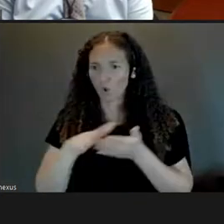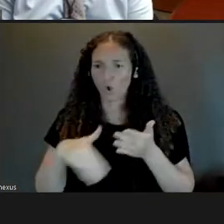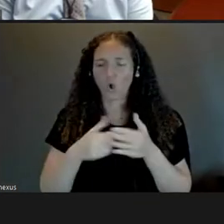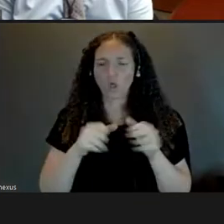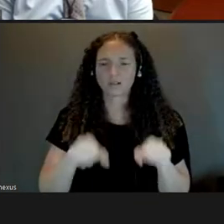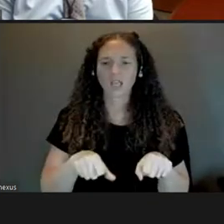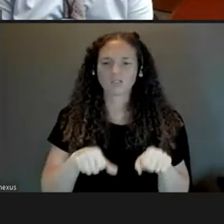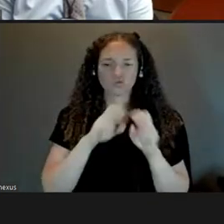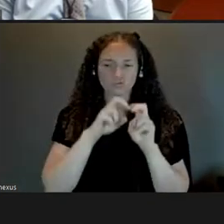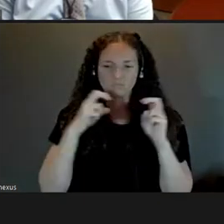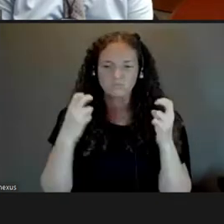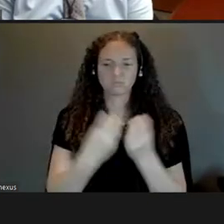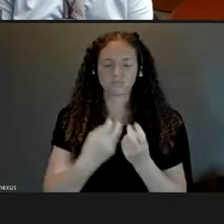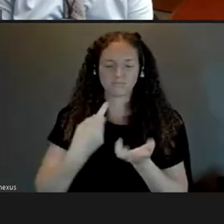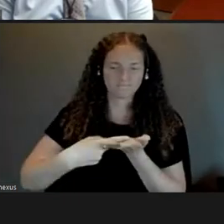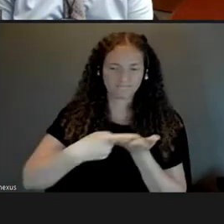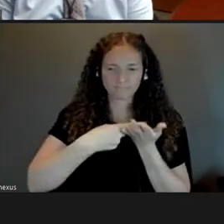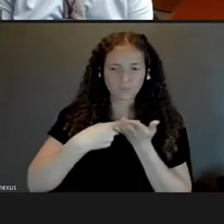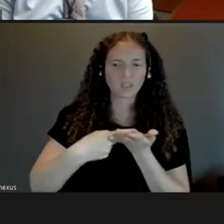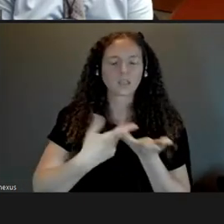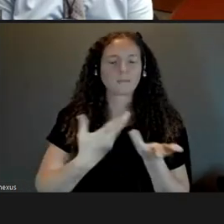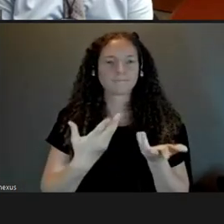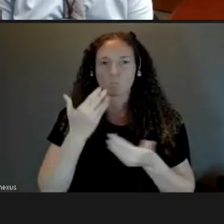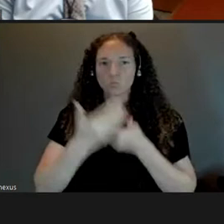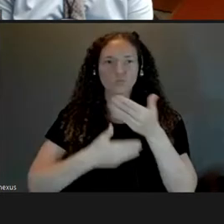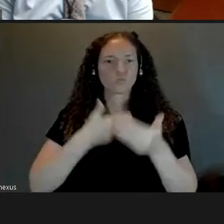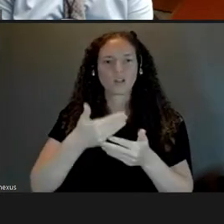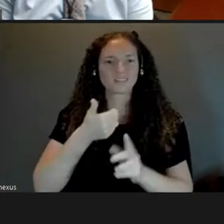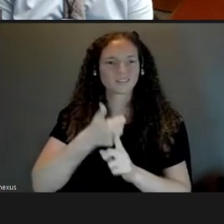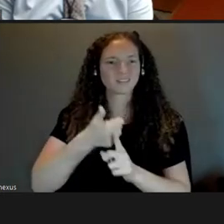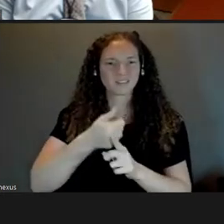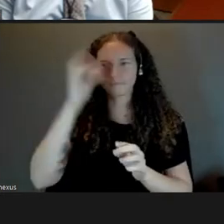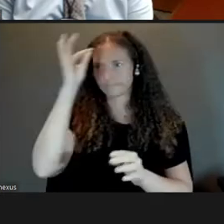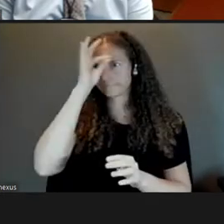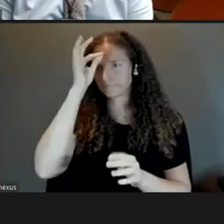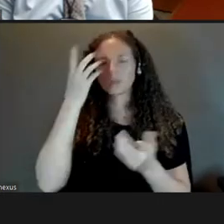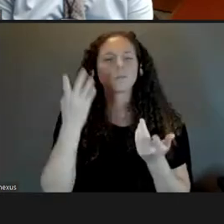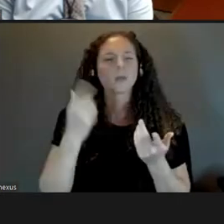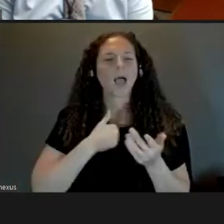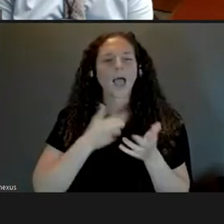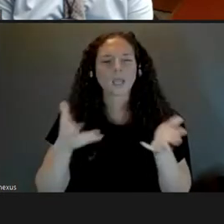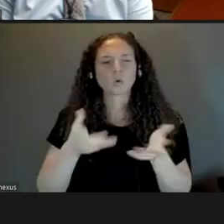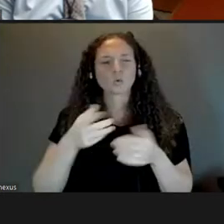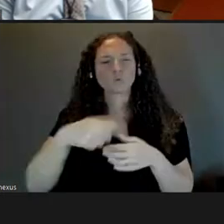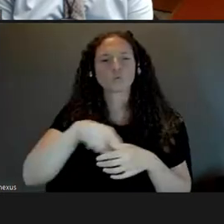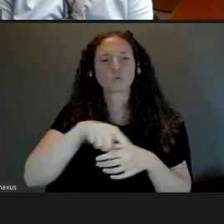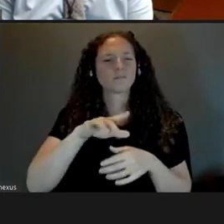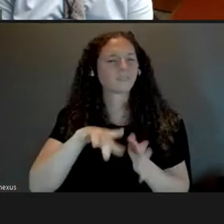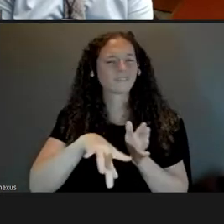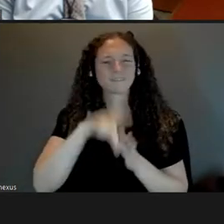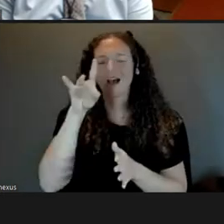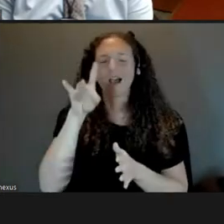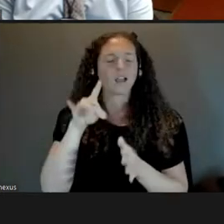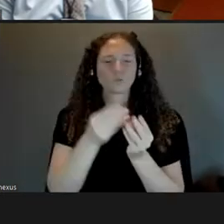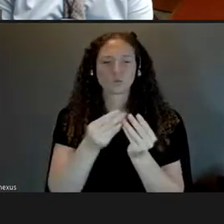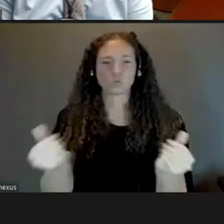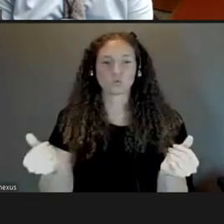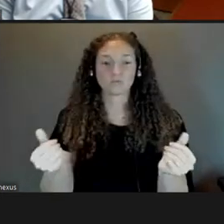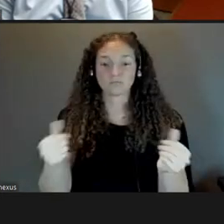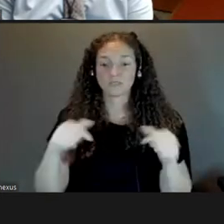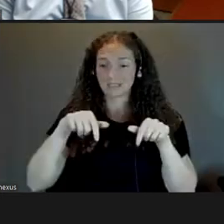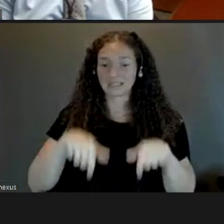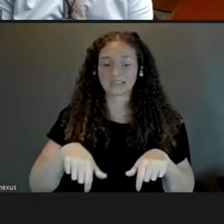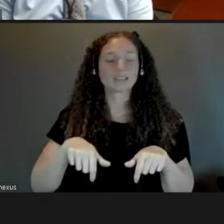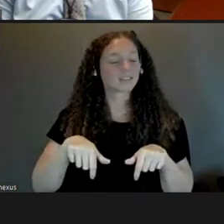process works, but I just encourage people to find a solution because We've had express service in this train for 100